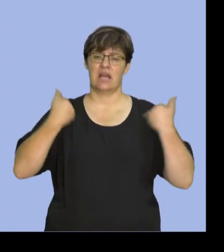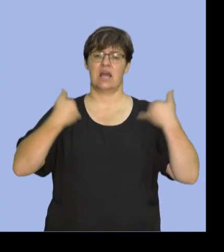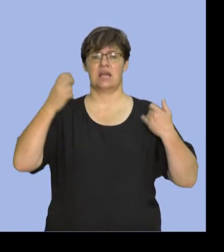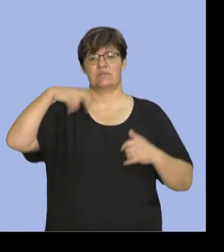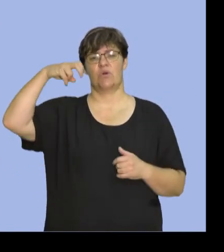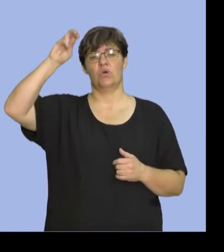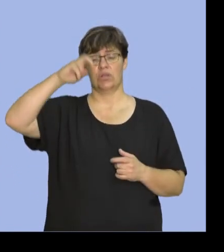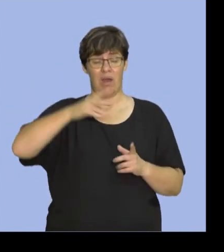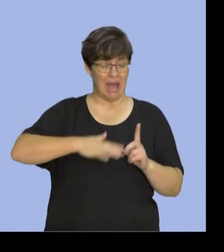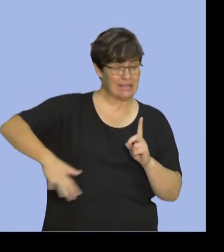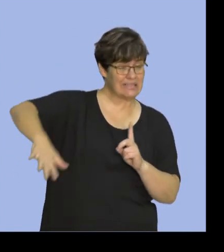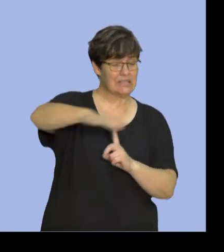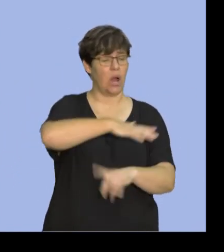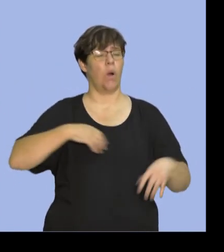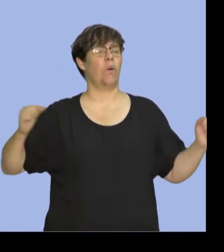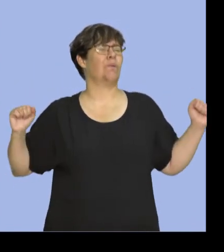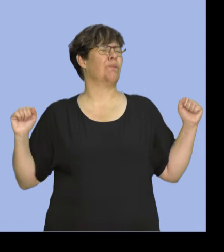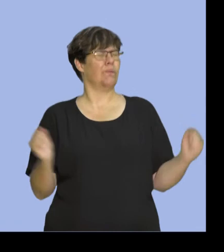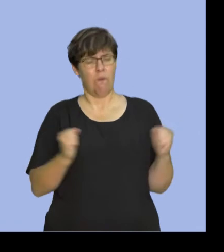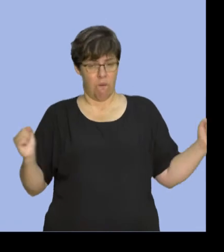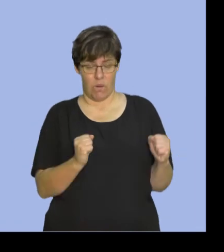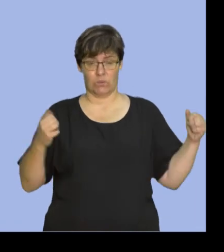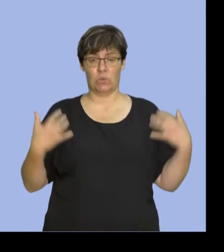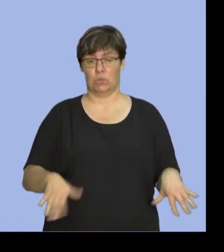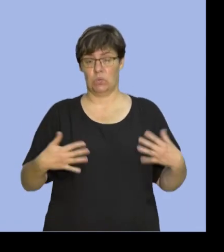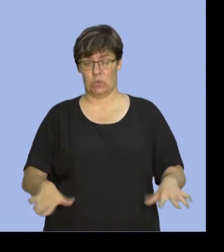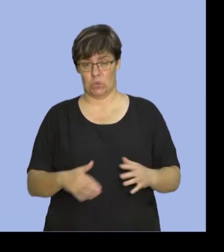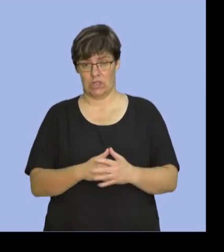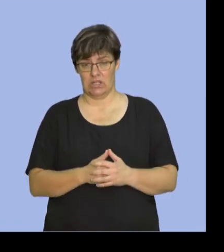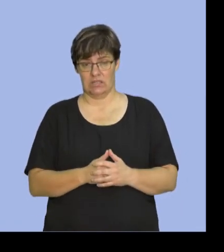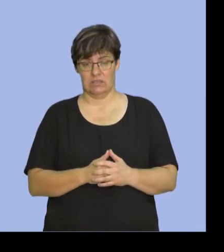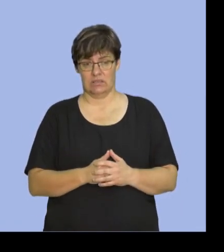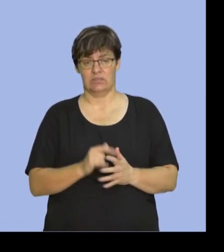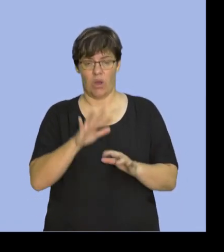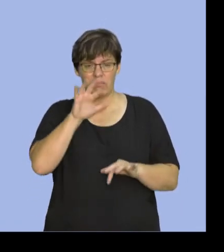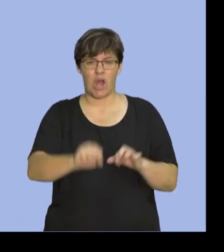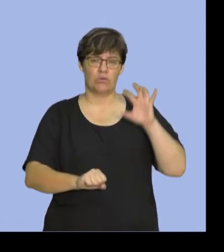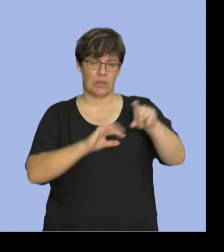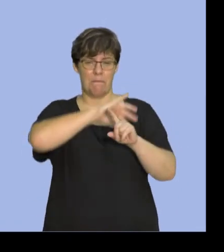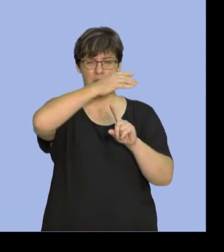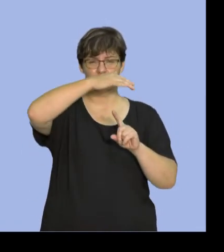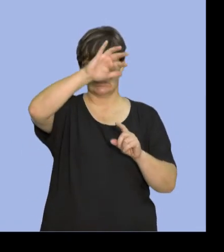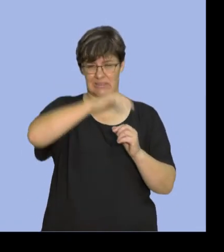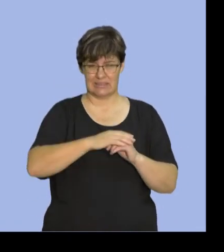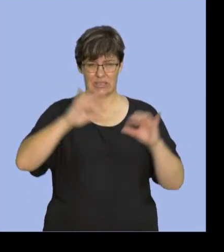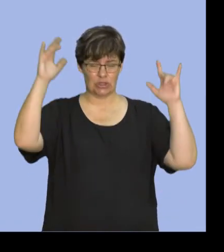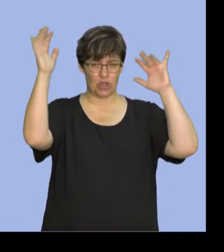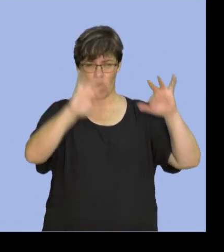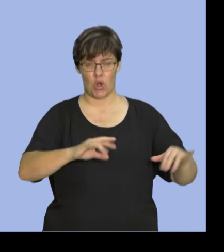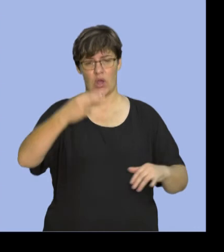to the harsh environmental temperatures, such as in mountain climbing in areas like the